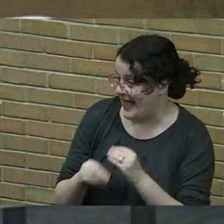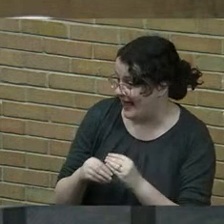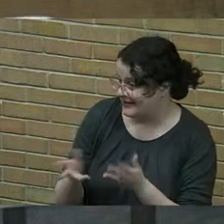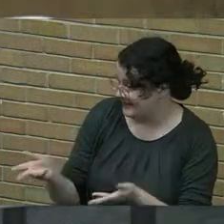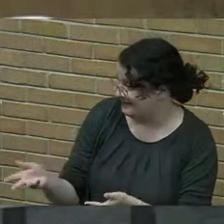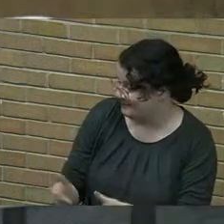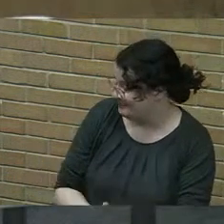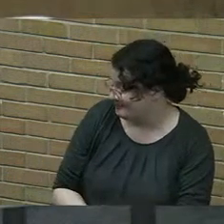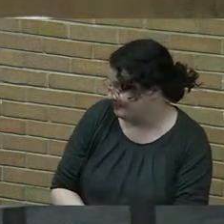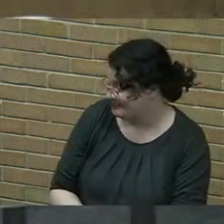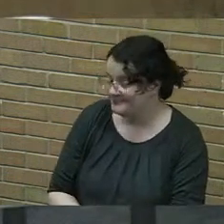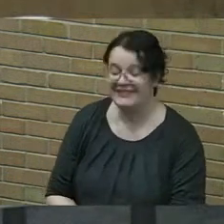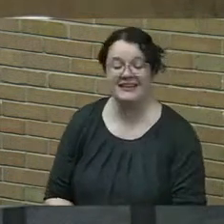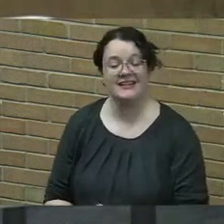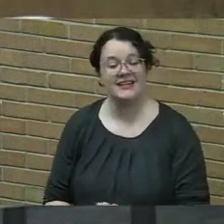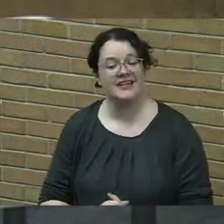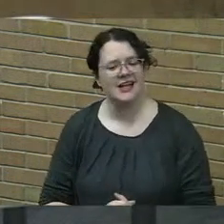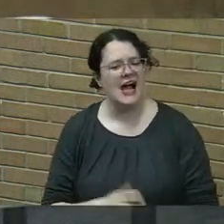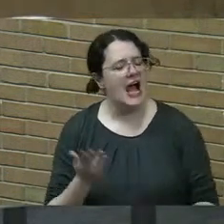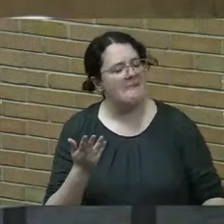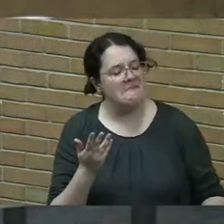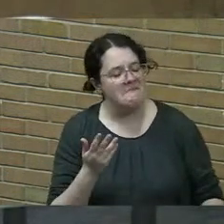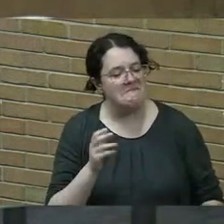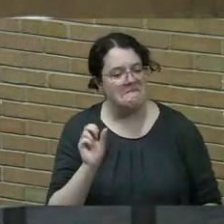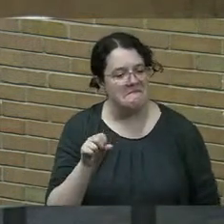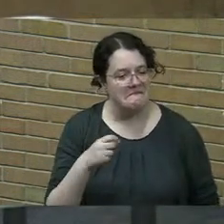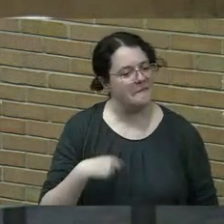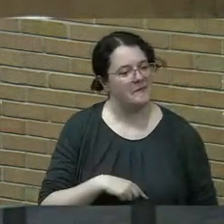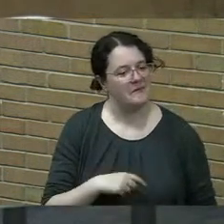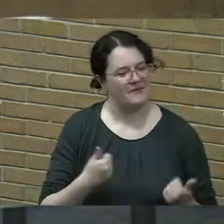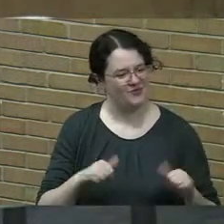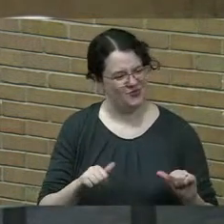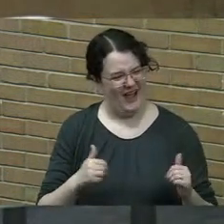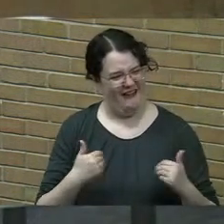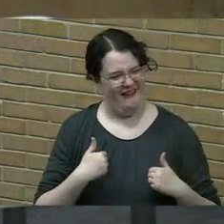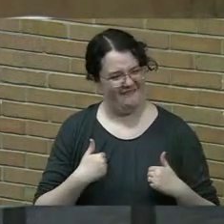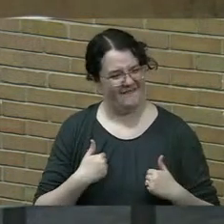on this? Yeah, we tried, they have those desktop